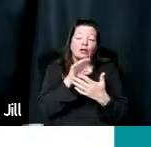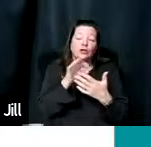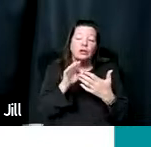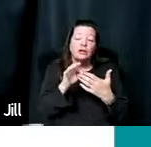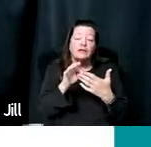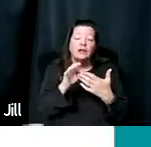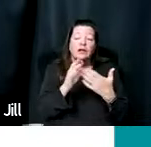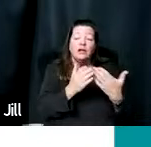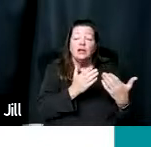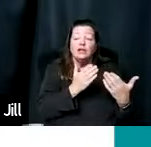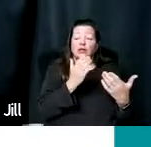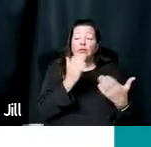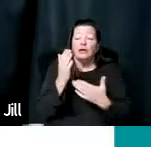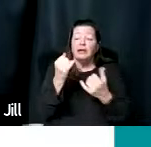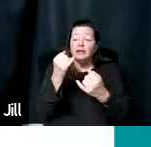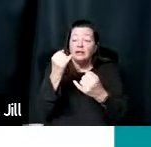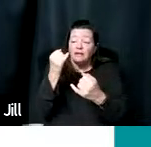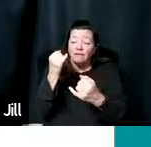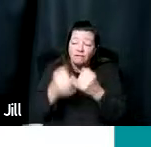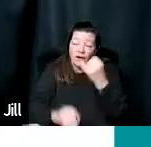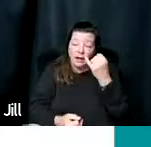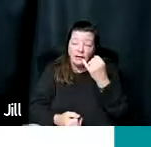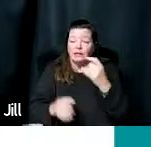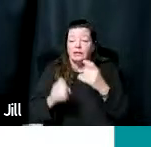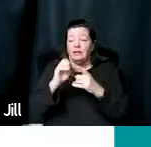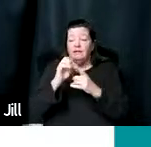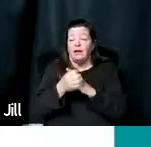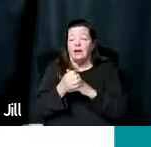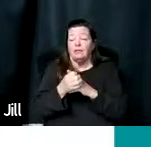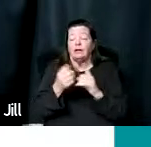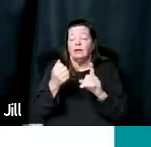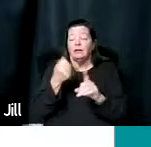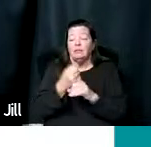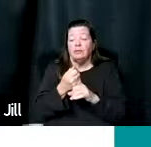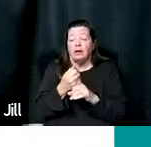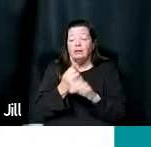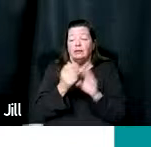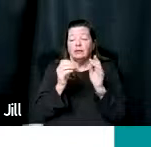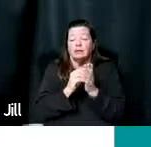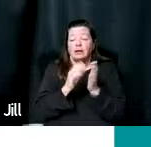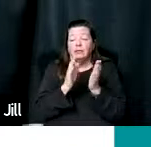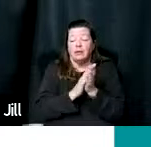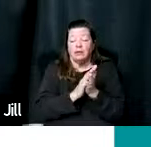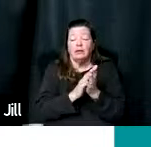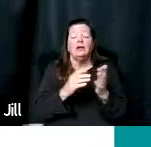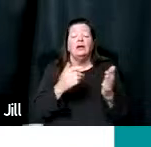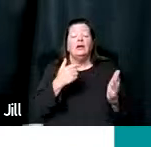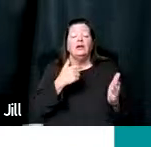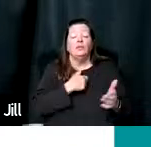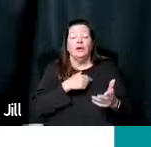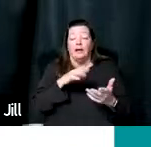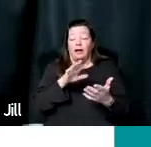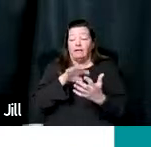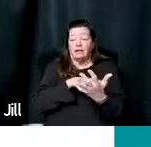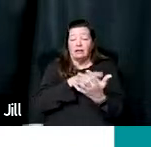final supplemental environmental impact statement. We have a schedule that we are still